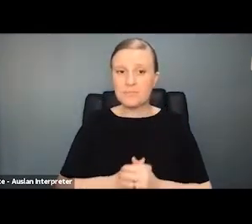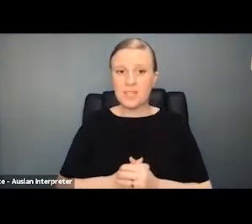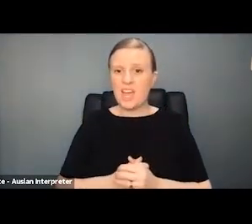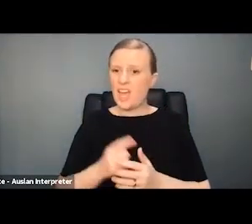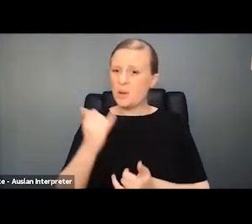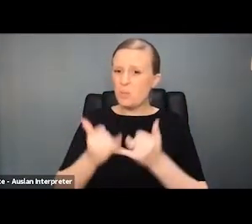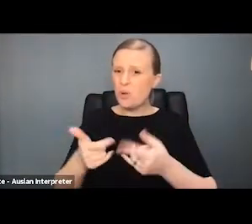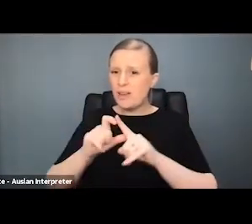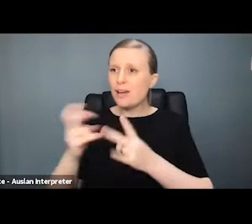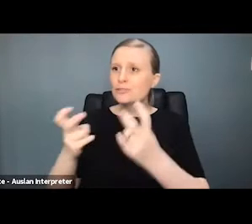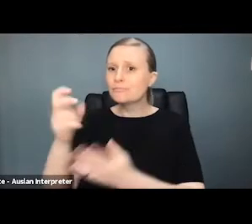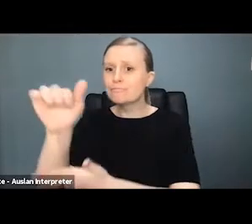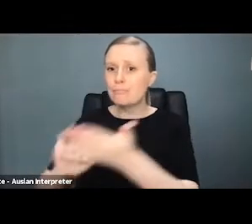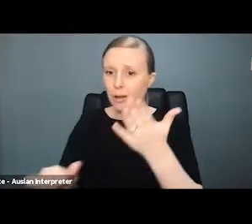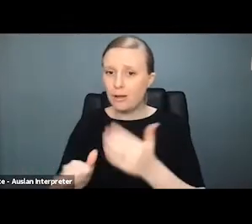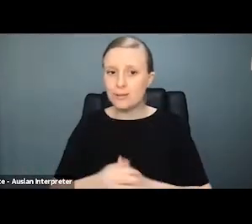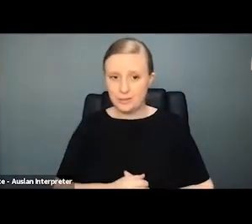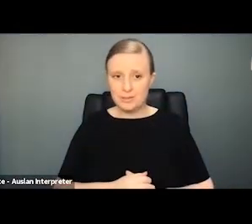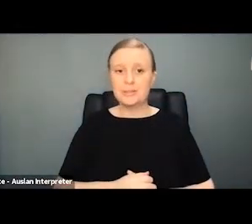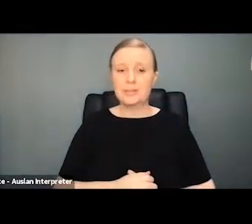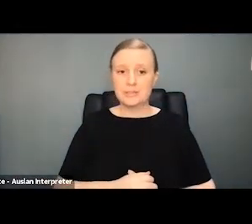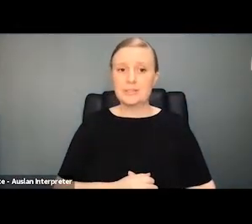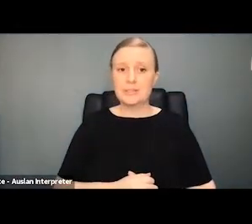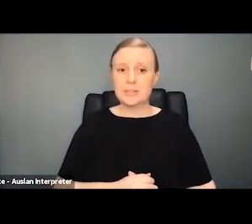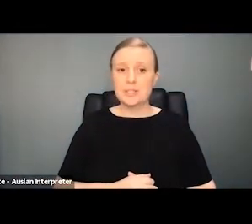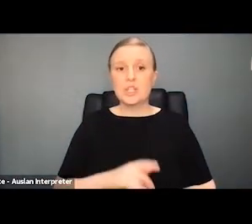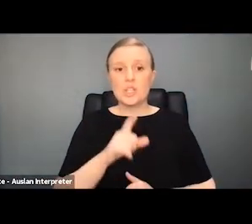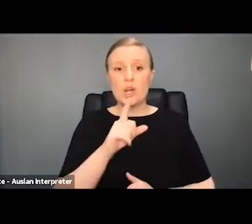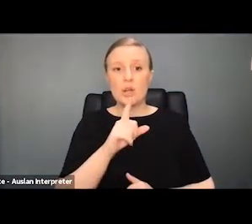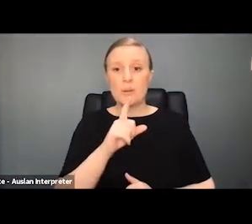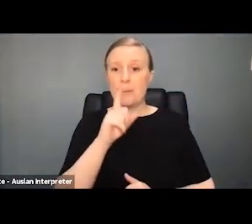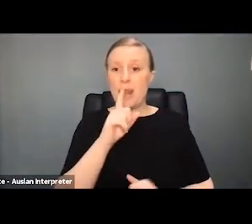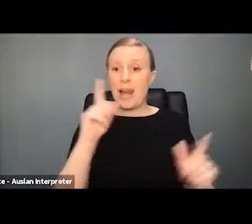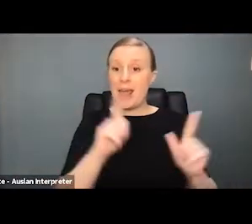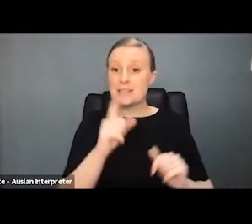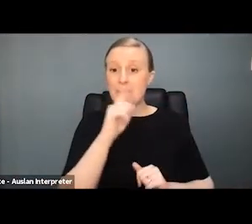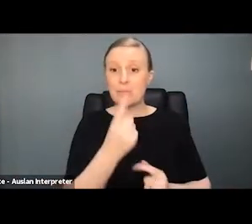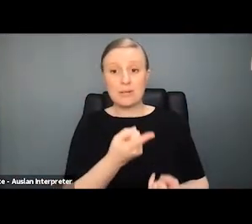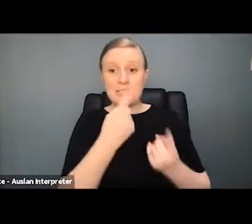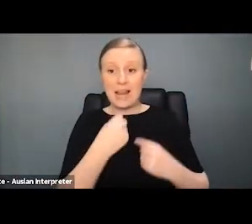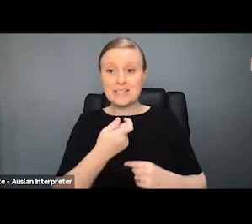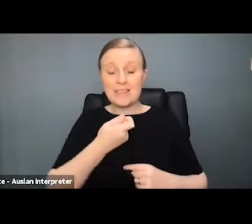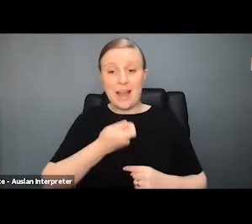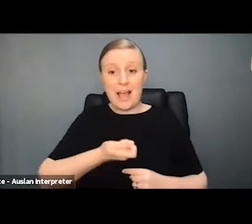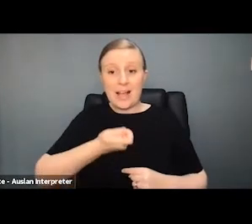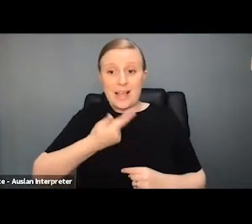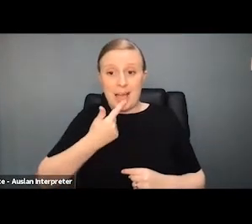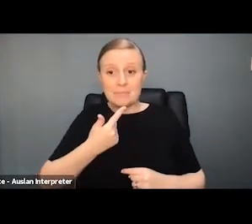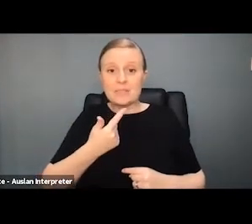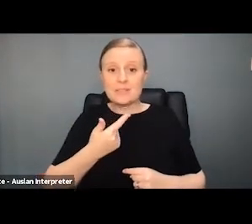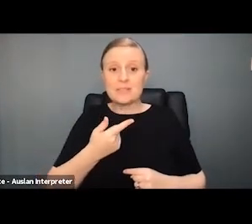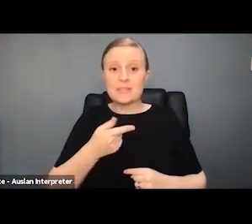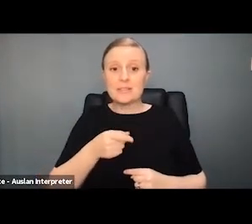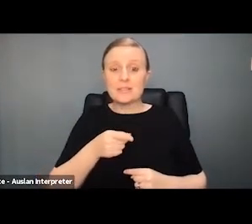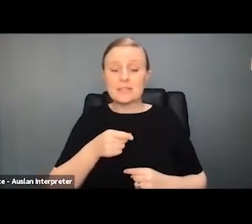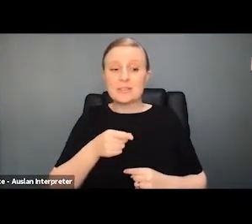decreases in the proportion of our sample who reported that the purity of caps was high, and this was even more pronounced for crystal, so fewer